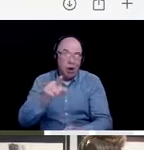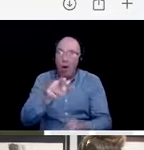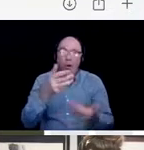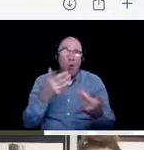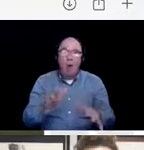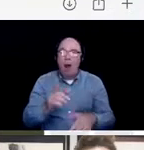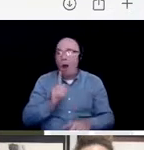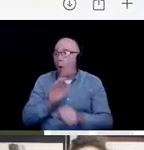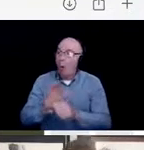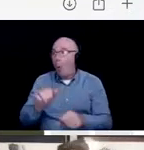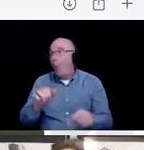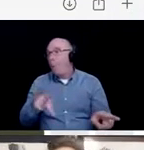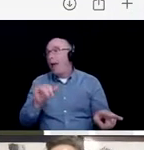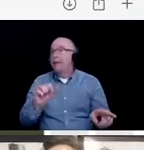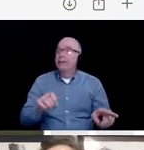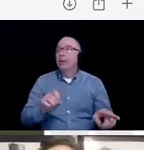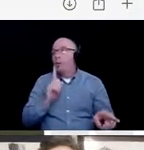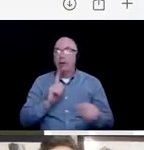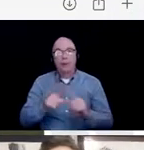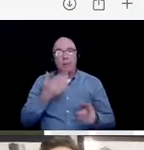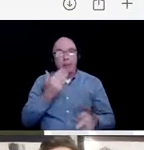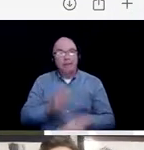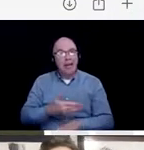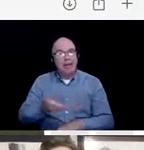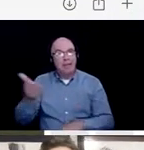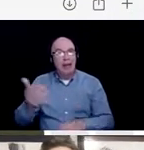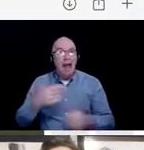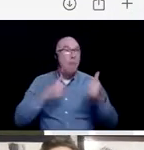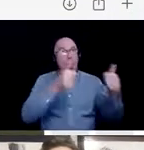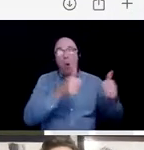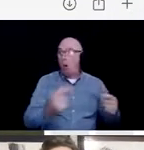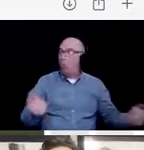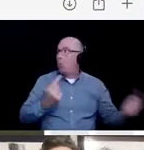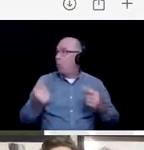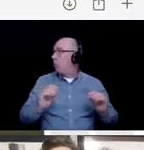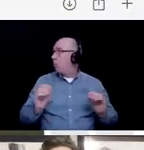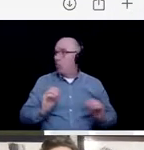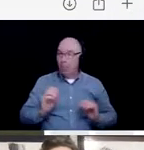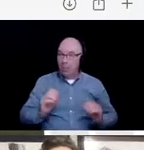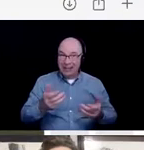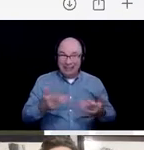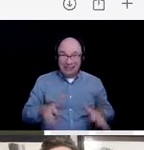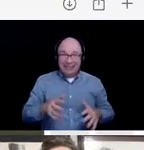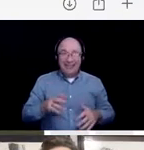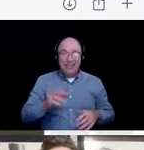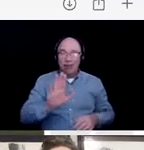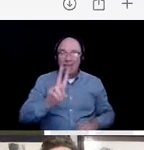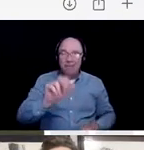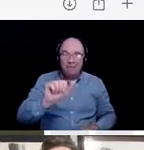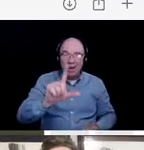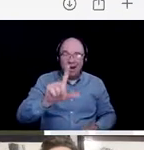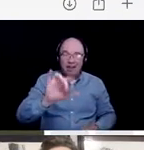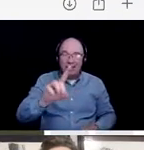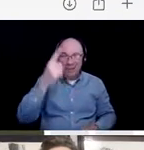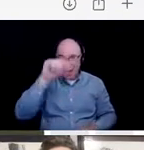you're posting. You're like, well, I'm posting, but nobody's coming. Well, if you're not messaging out, then you're just validation for the other people